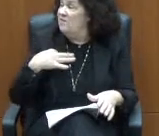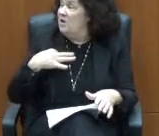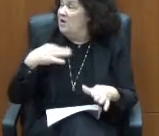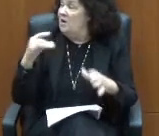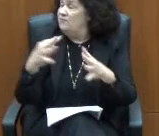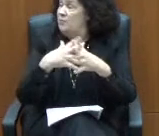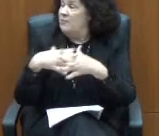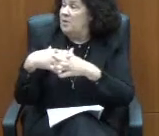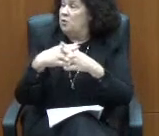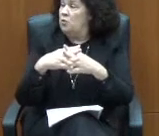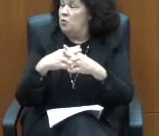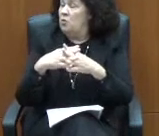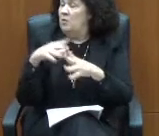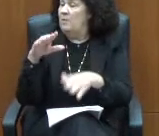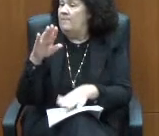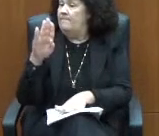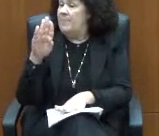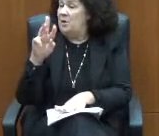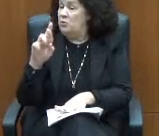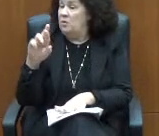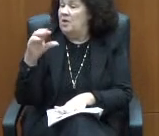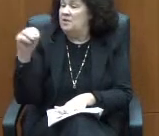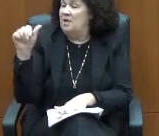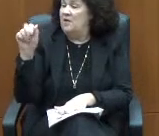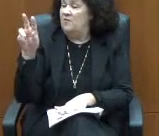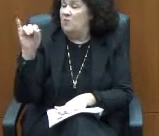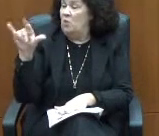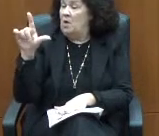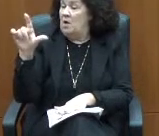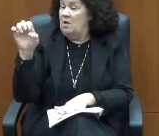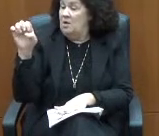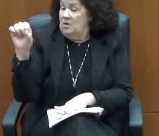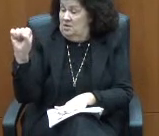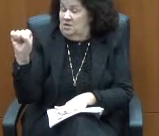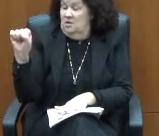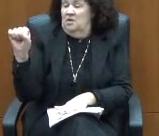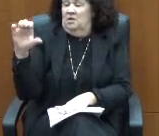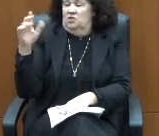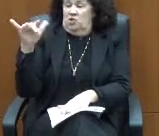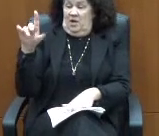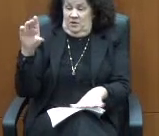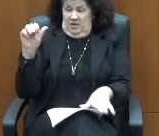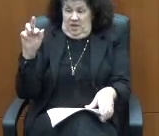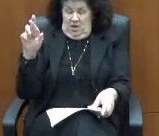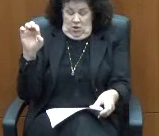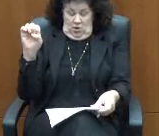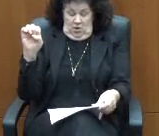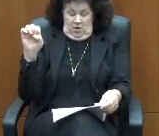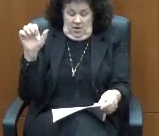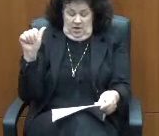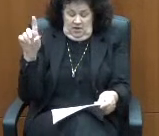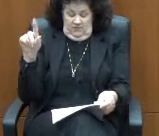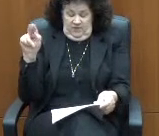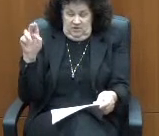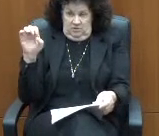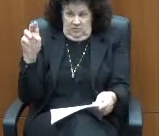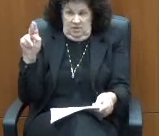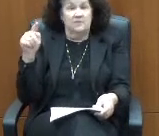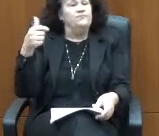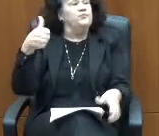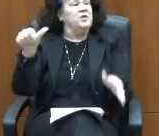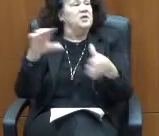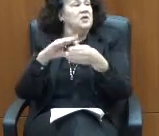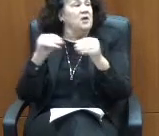Volunteers of America Greater Baton Rouge Boyles Family Child Care Environmental Enhancement Stipends. Any other board member? Any